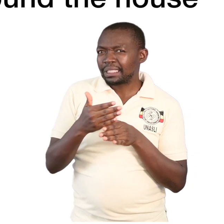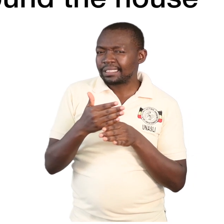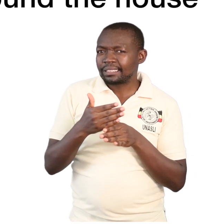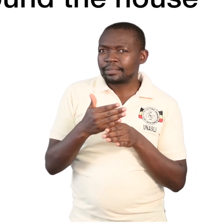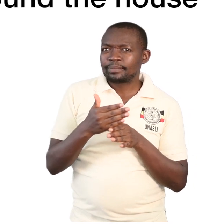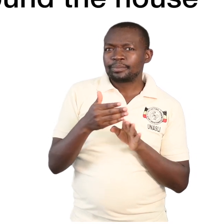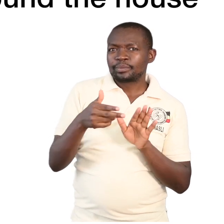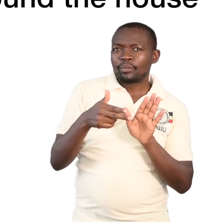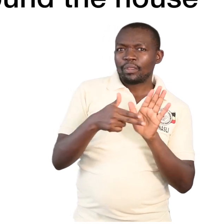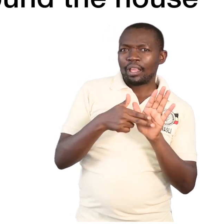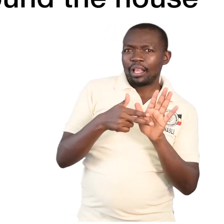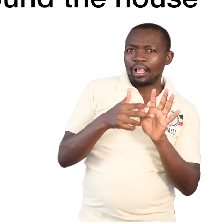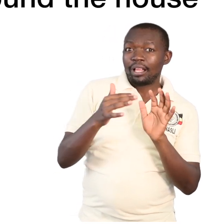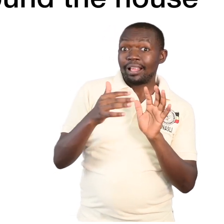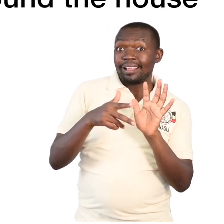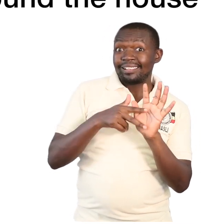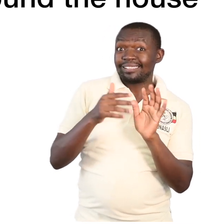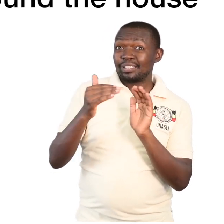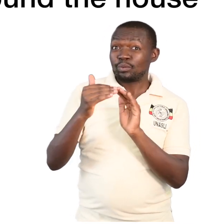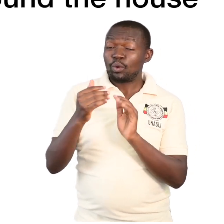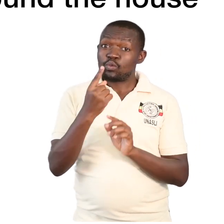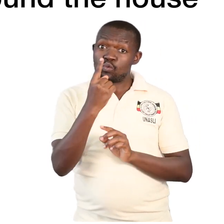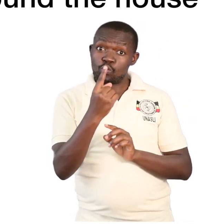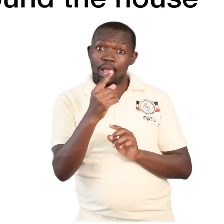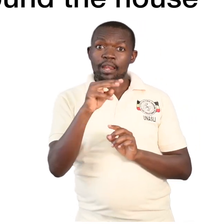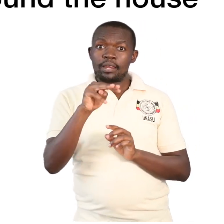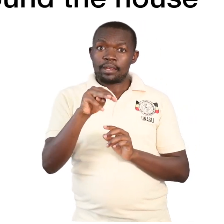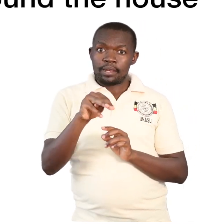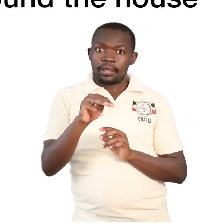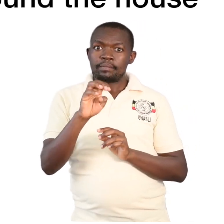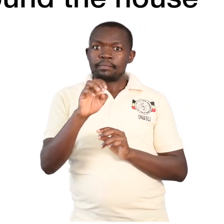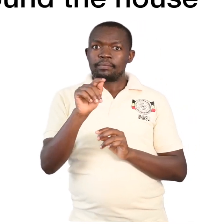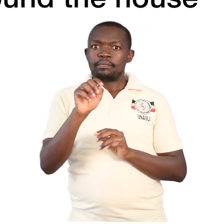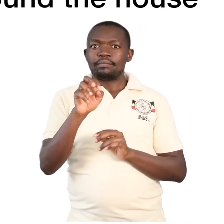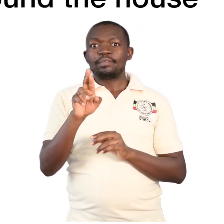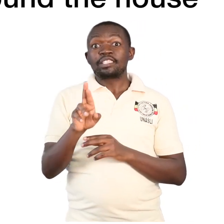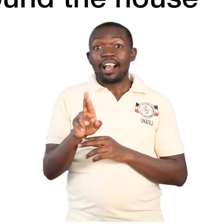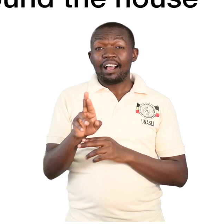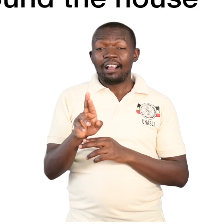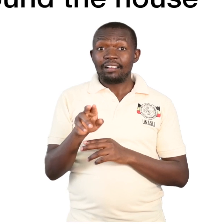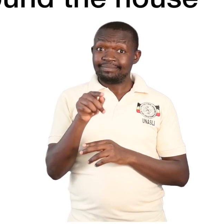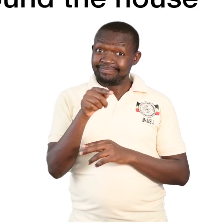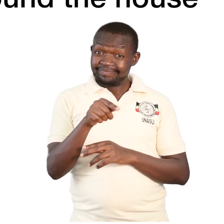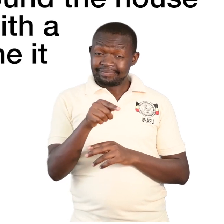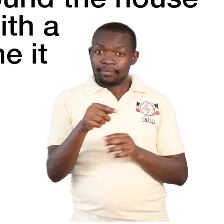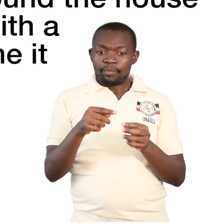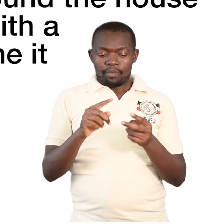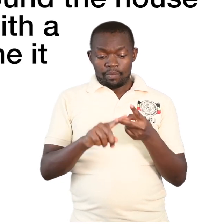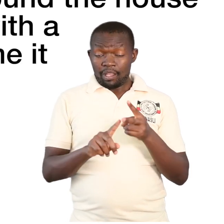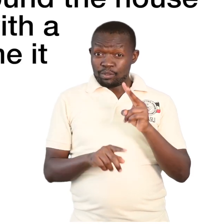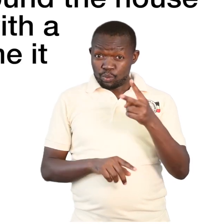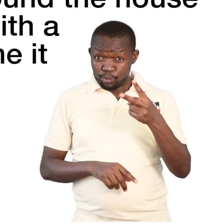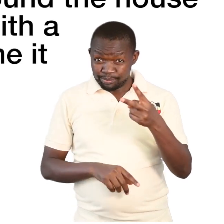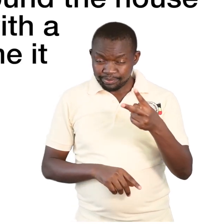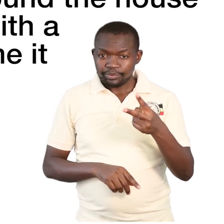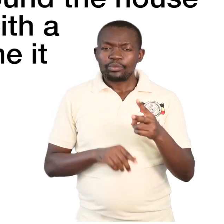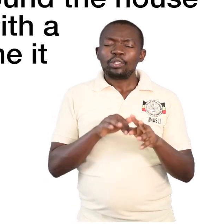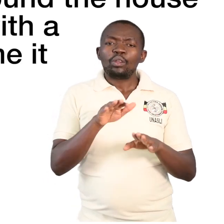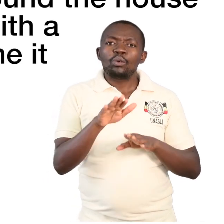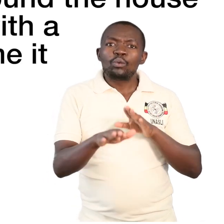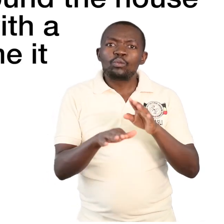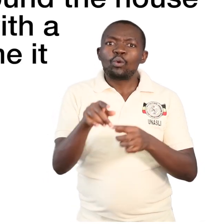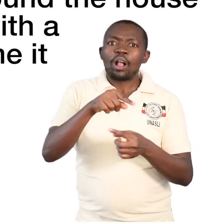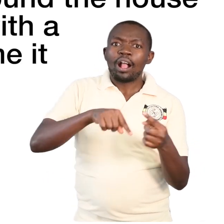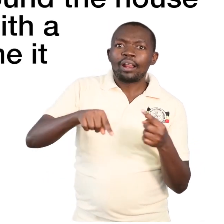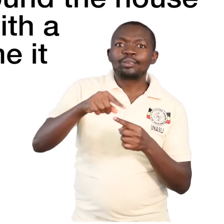approximately equal to 1 meter. That is procedure number 1. Procedure number 2, walk around the